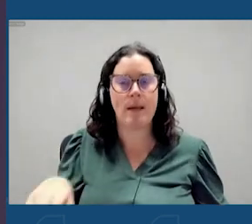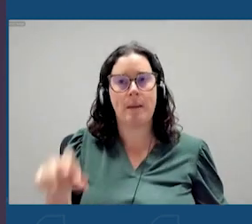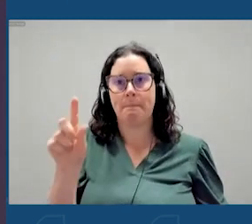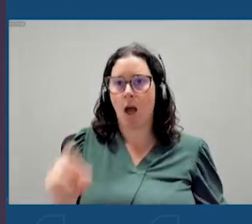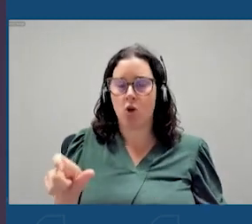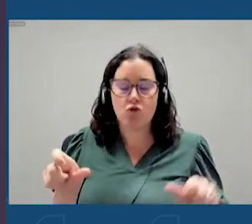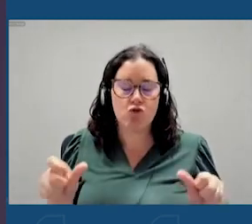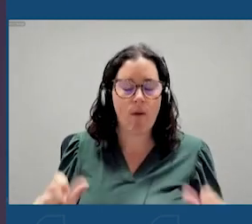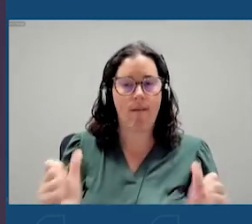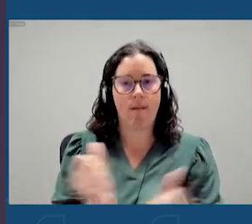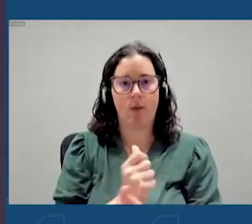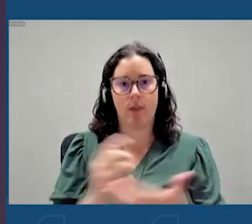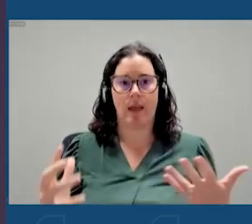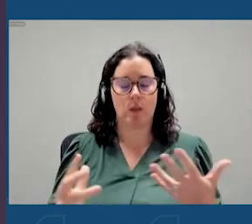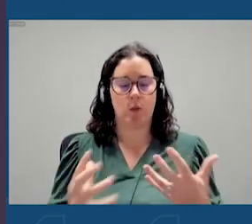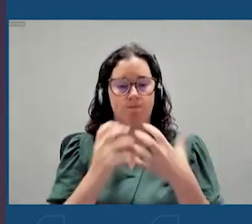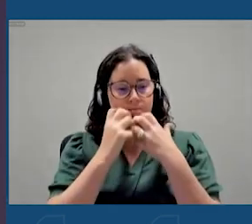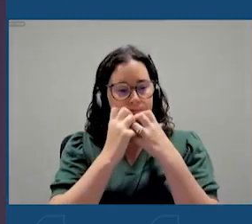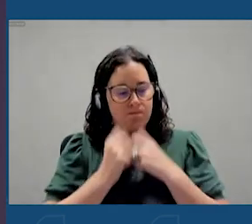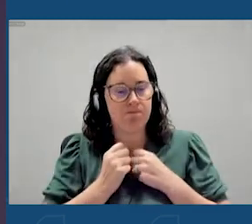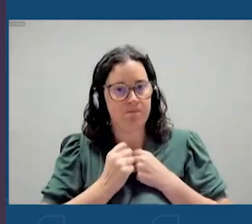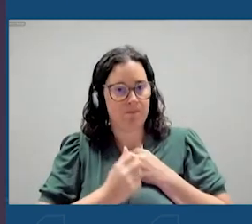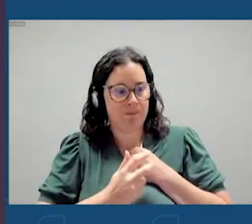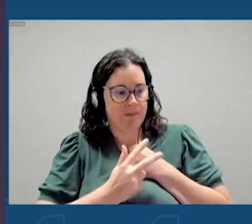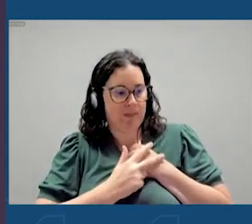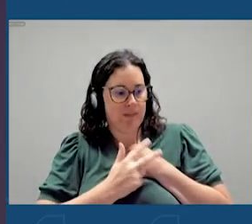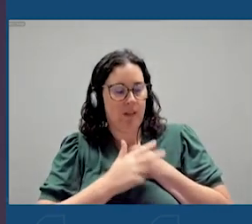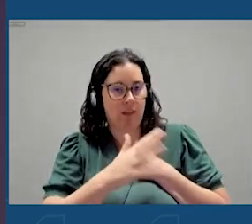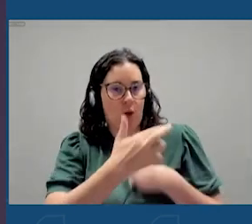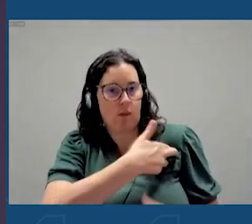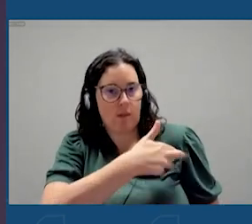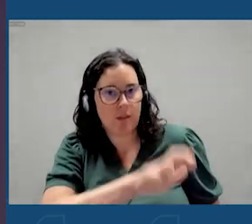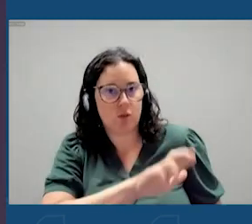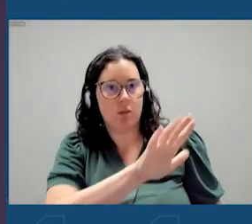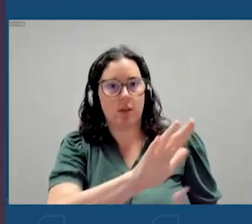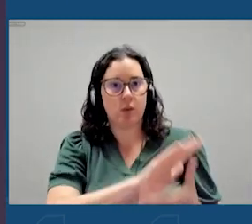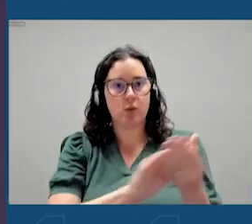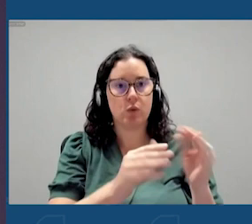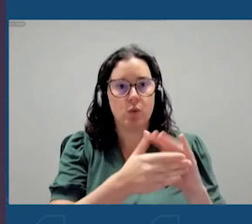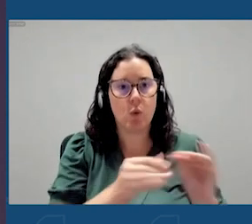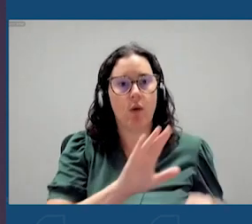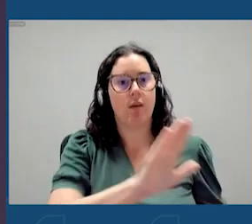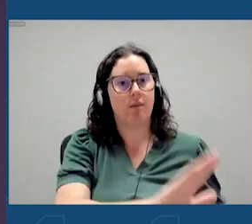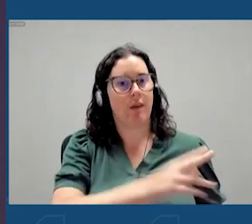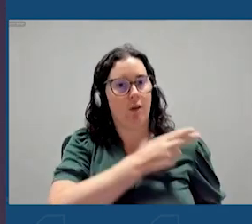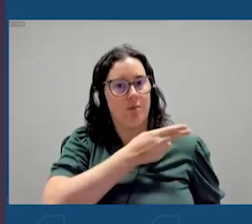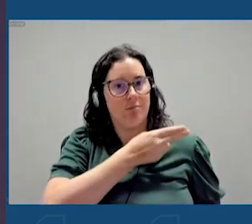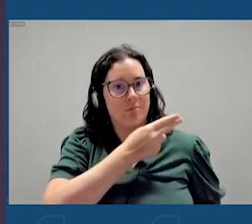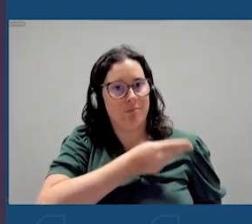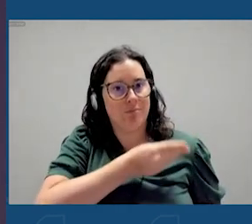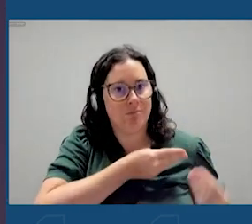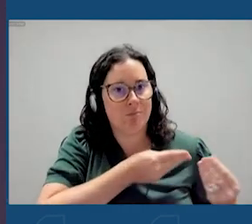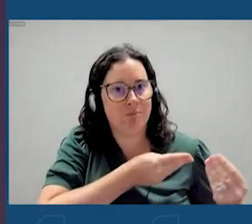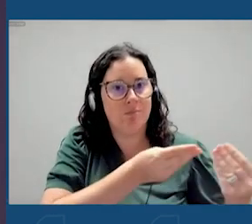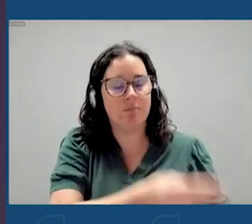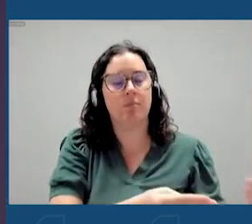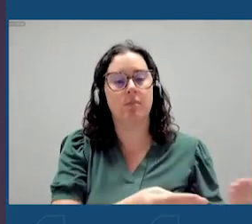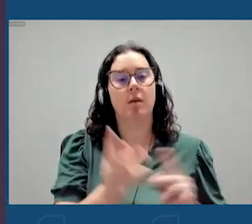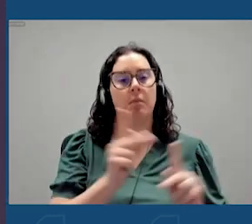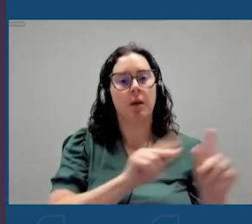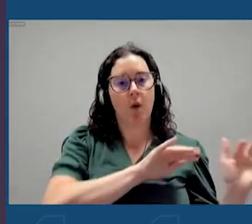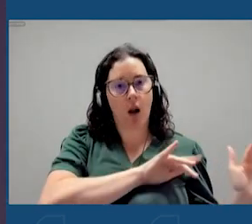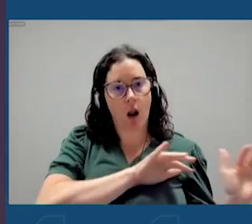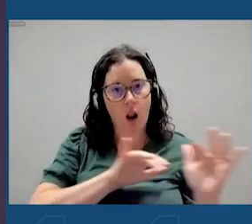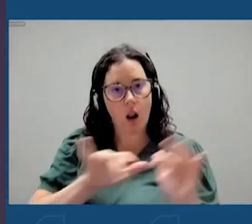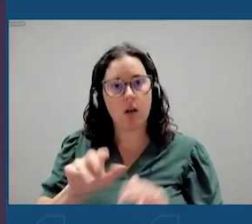effort to preserve a religion, a story, a heritage. And people came to New York during that time,